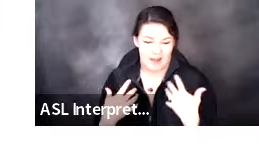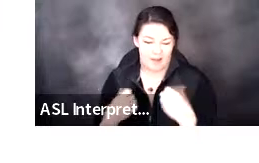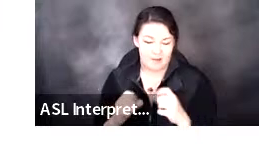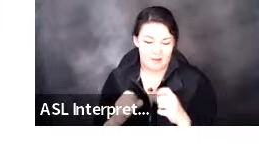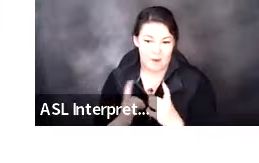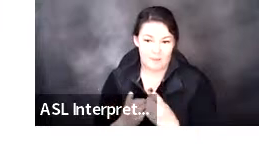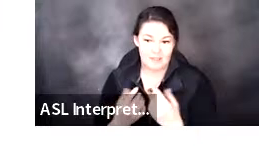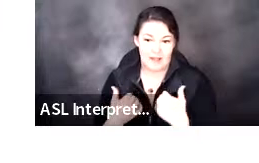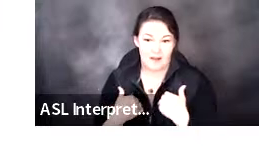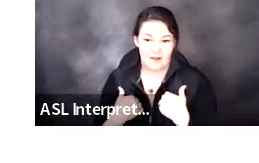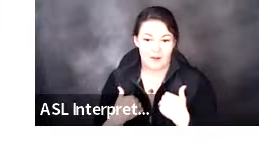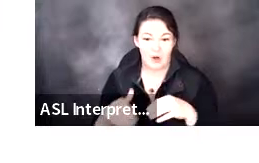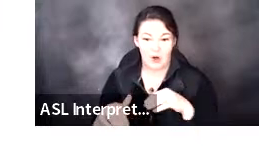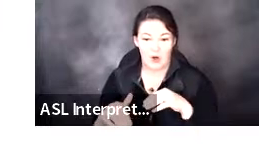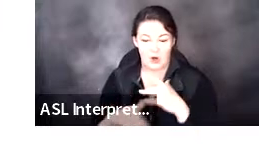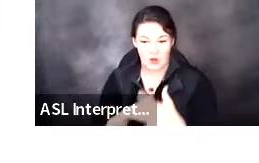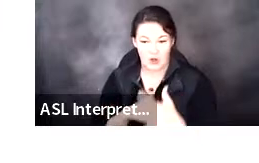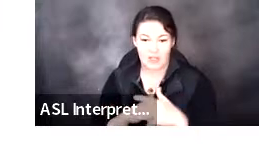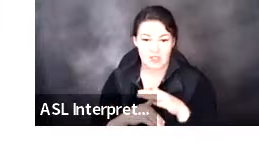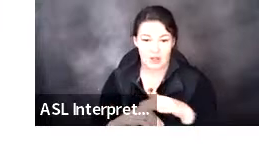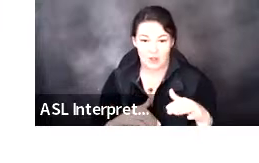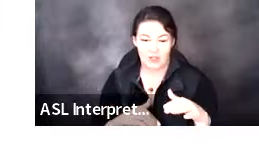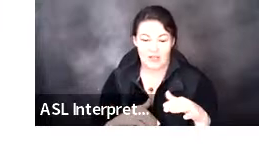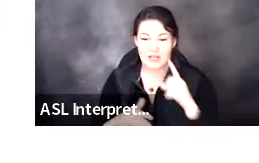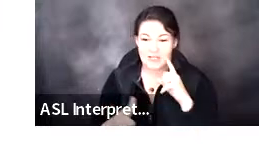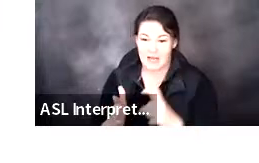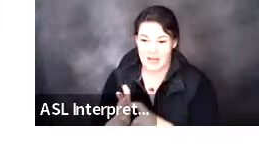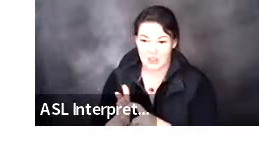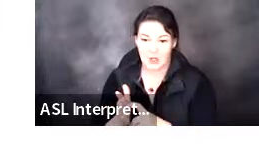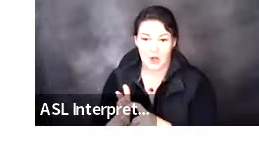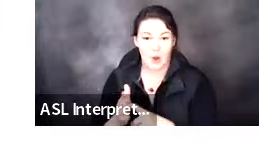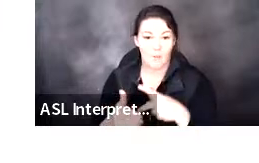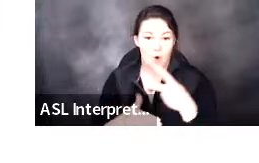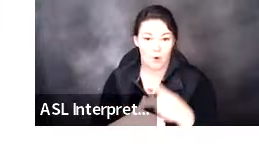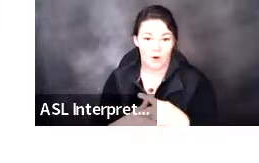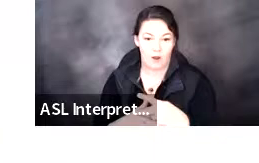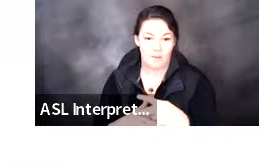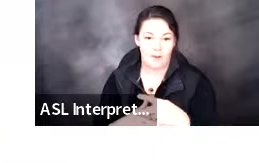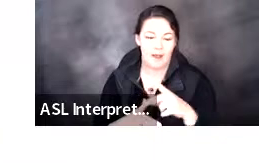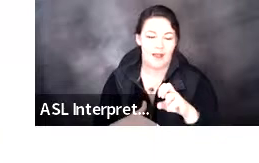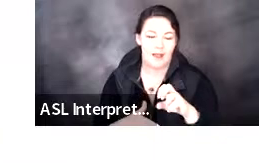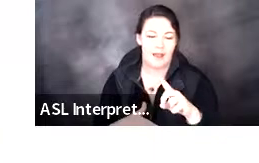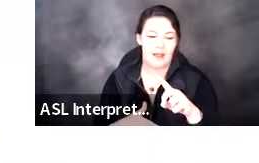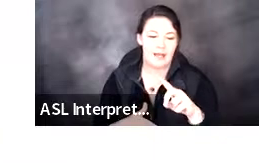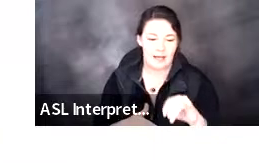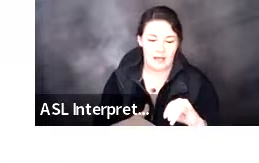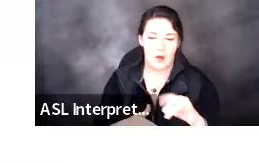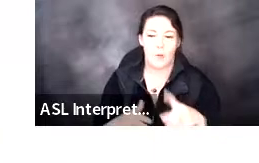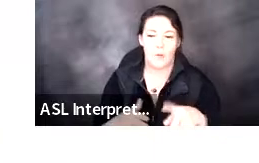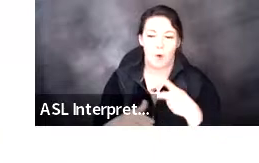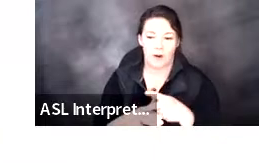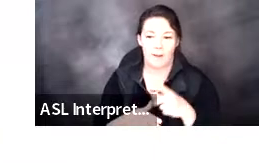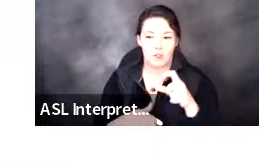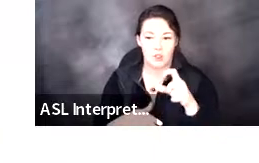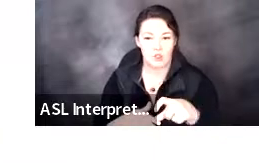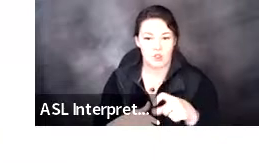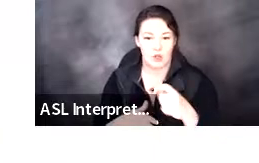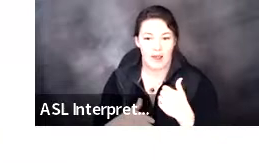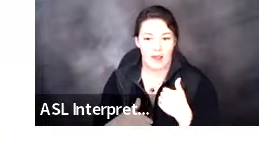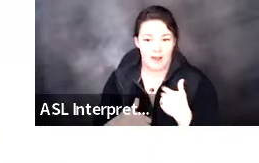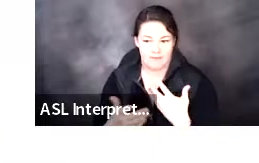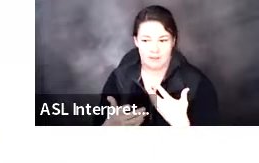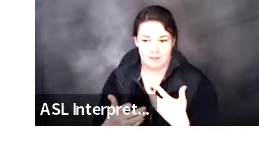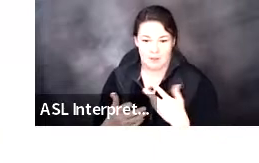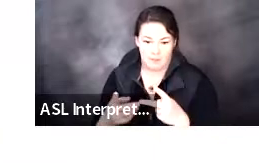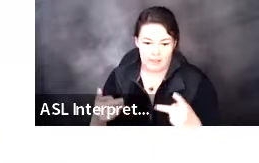EDDI program, should work with and have a listing of places where the